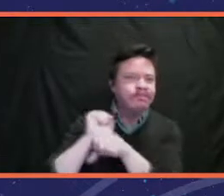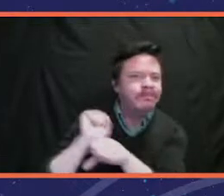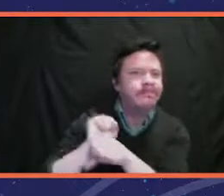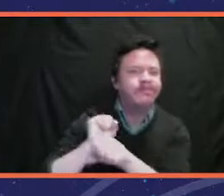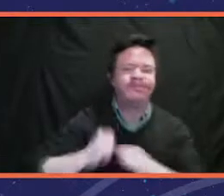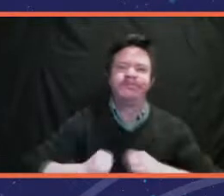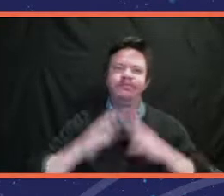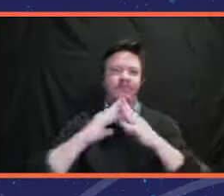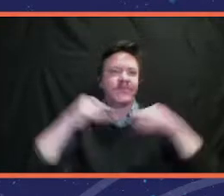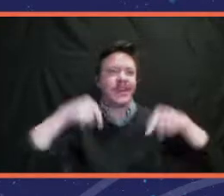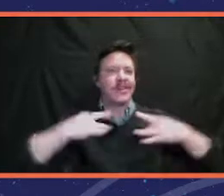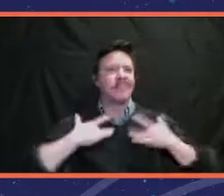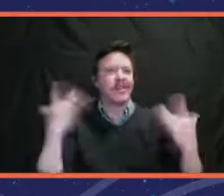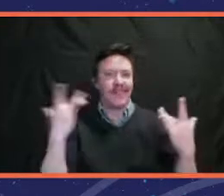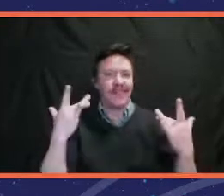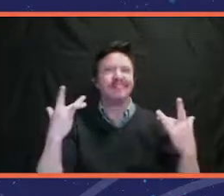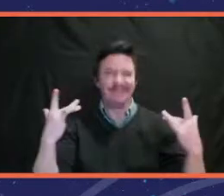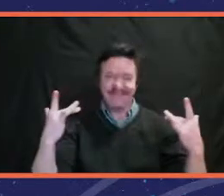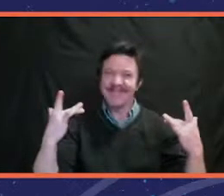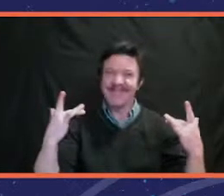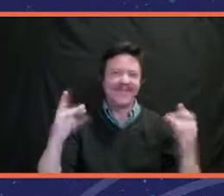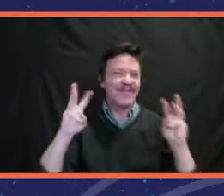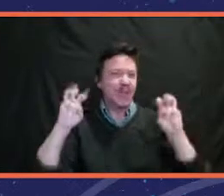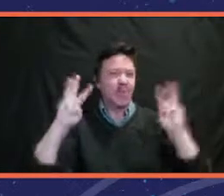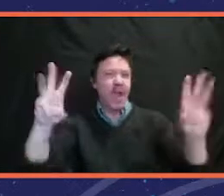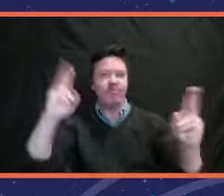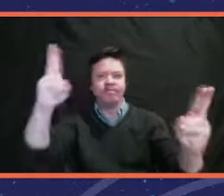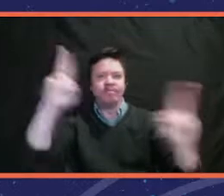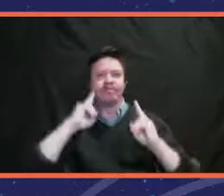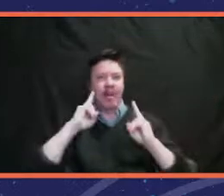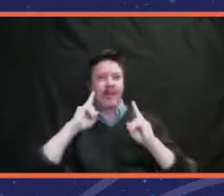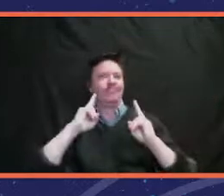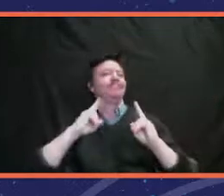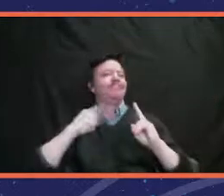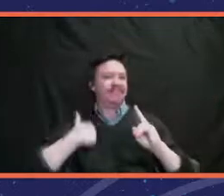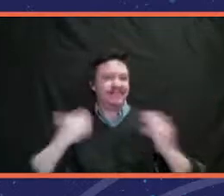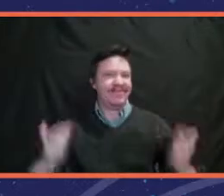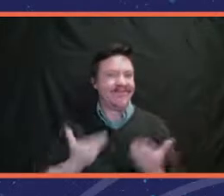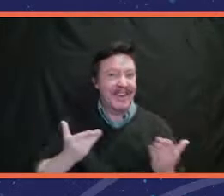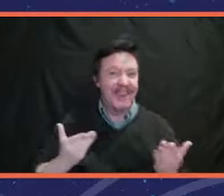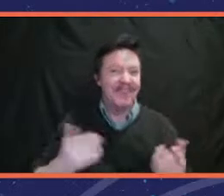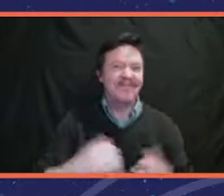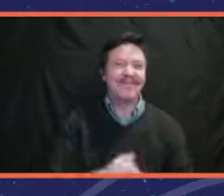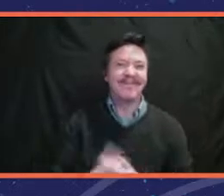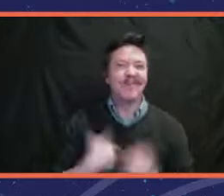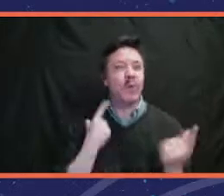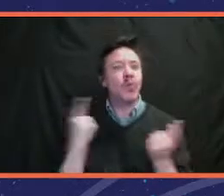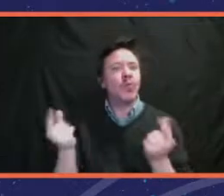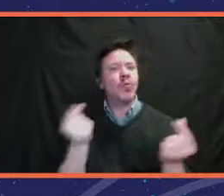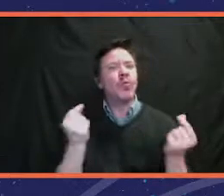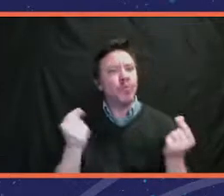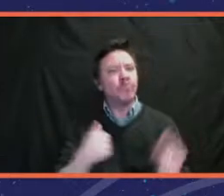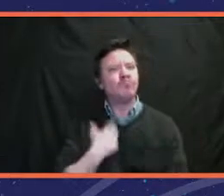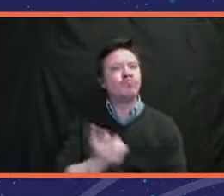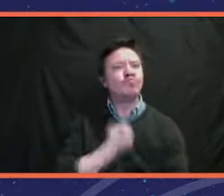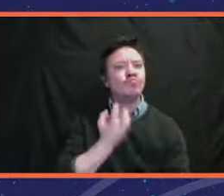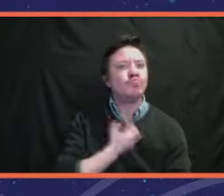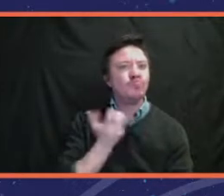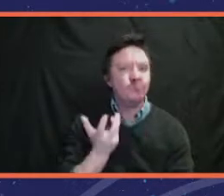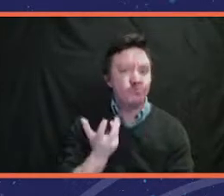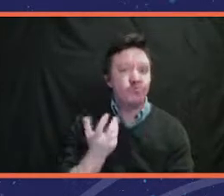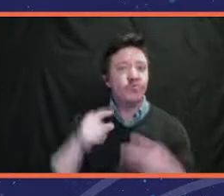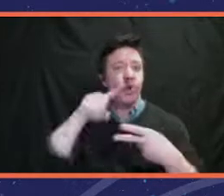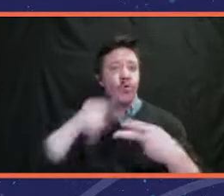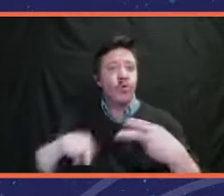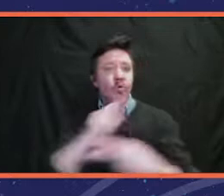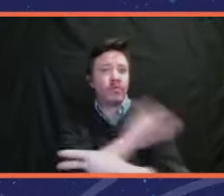this collaboration, very honored to be here. I am going to share two songs.